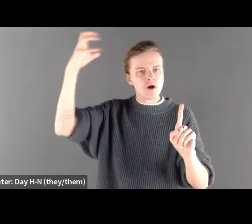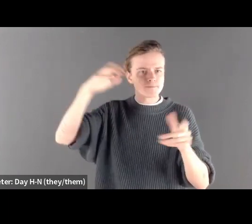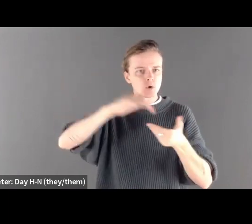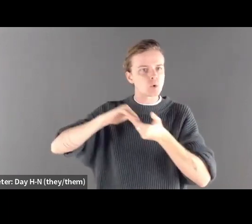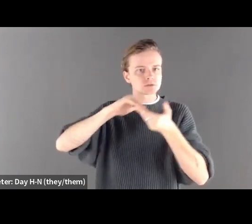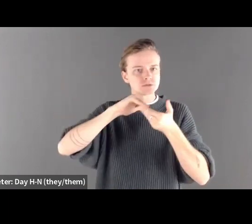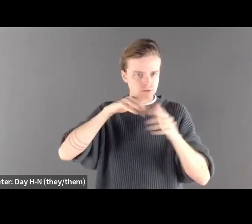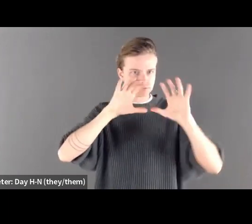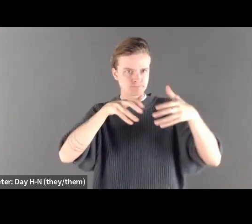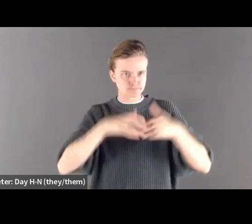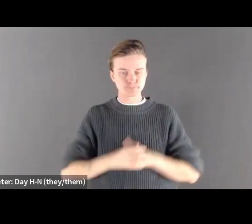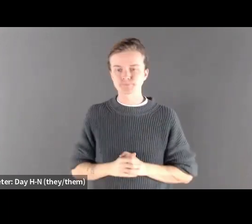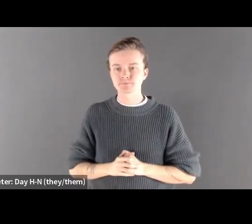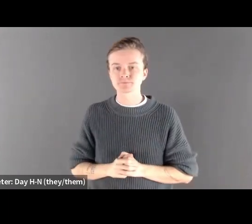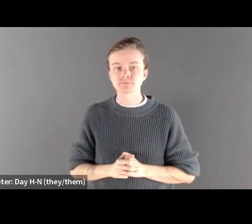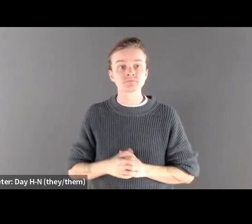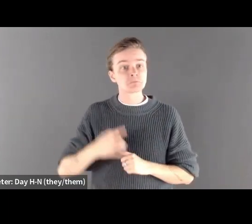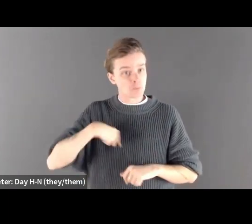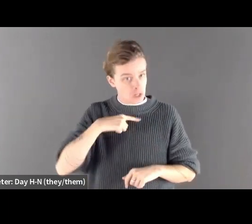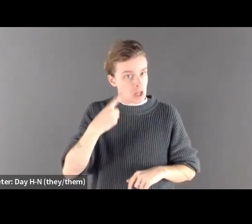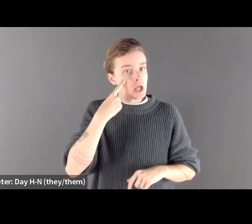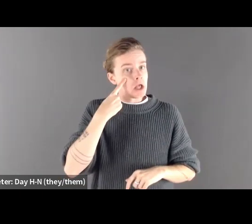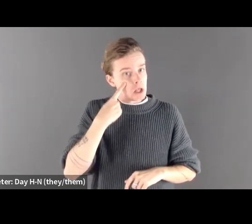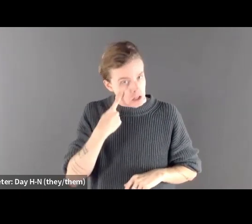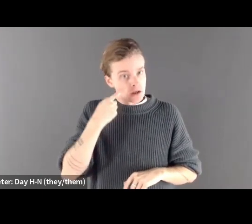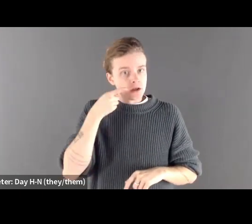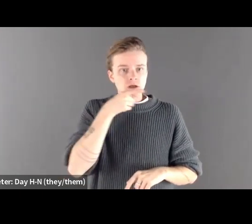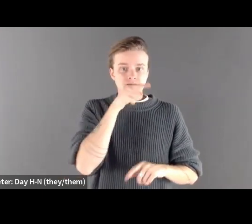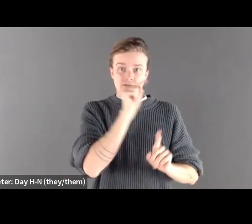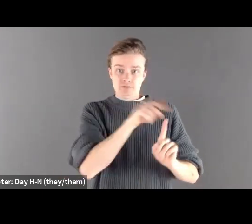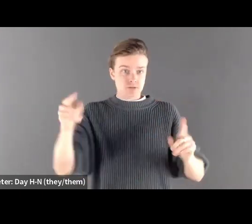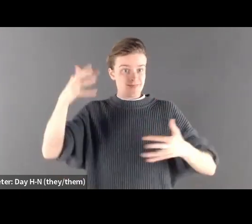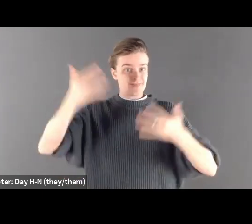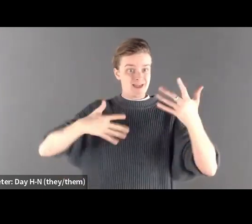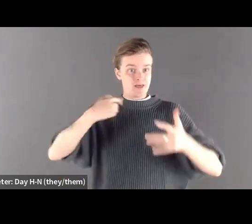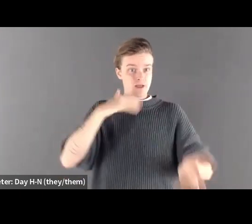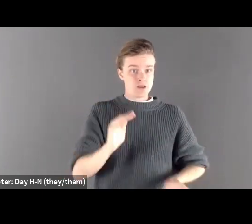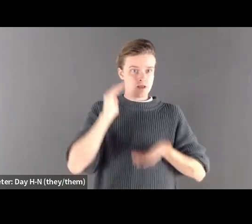I mean, the data that I'm presenting today are kind of like partial, and out of the